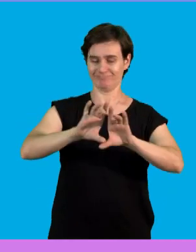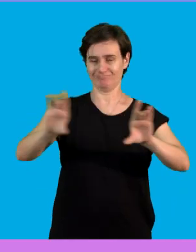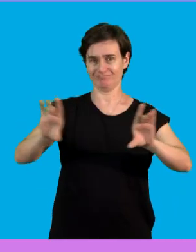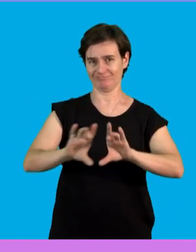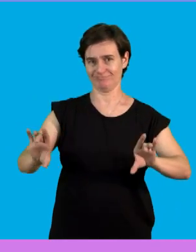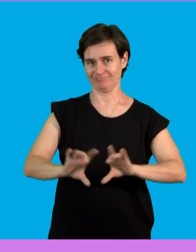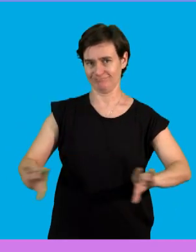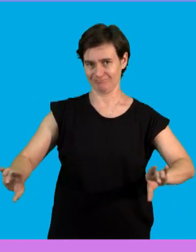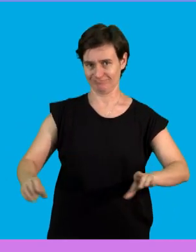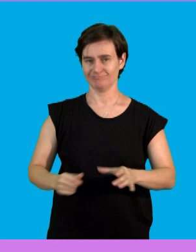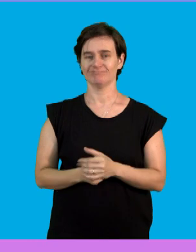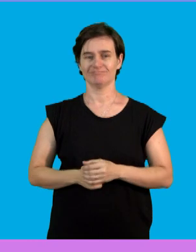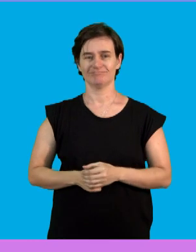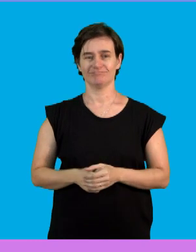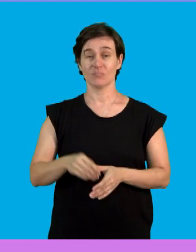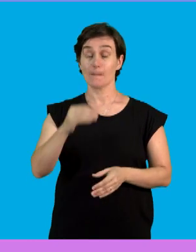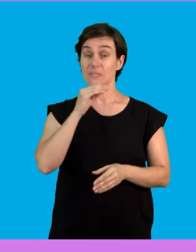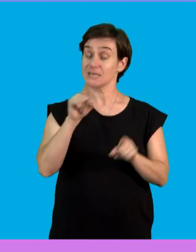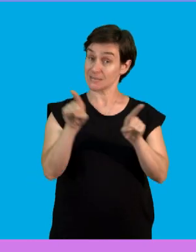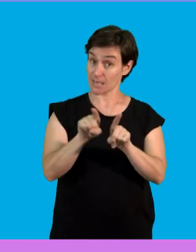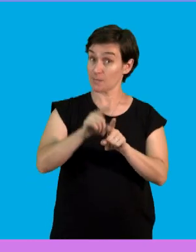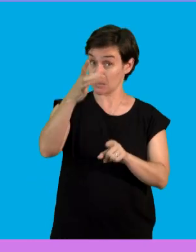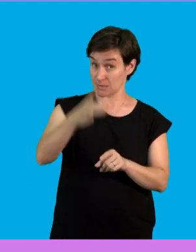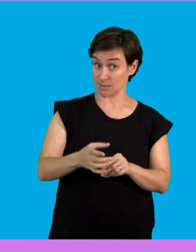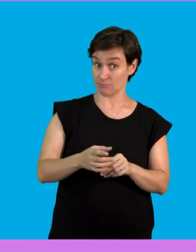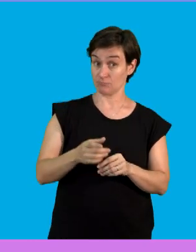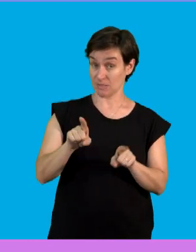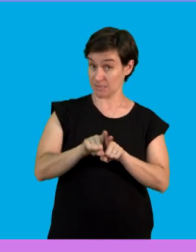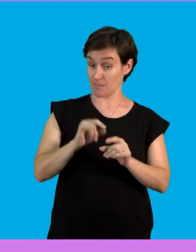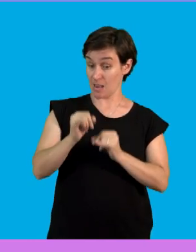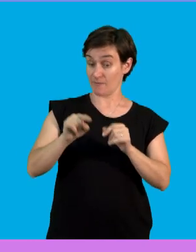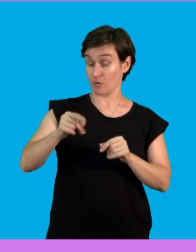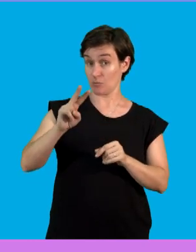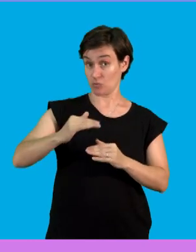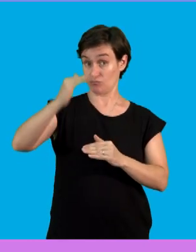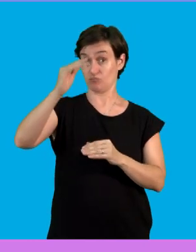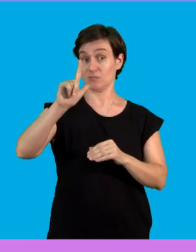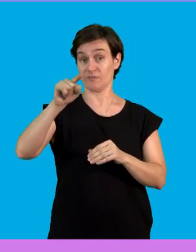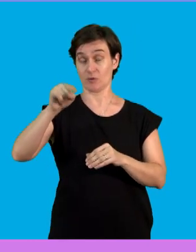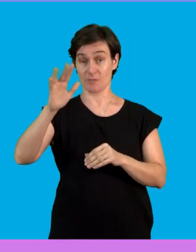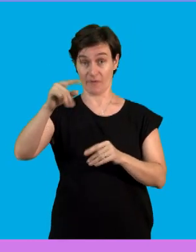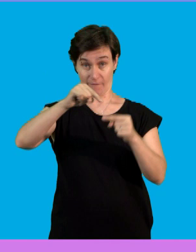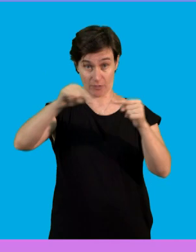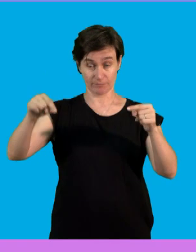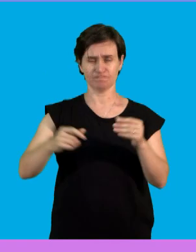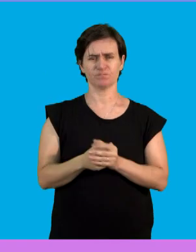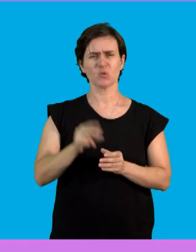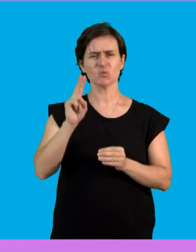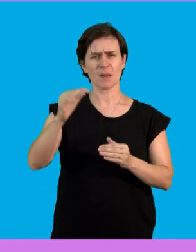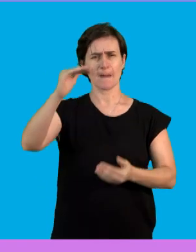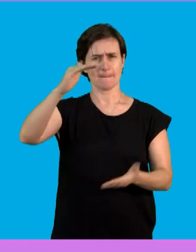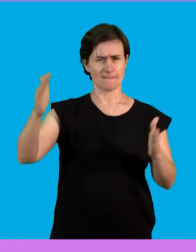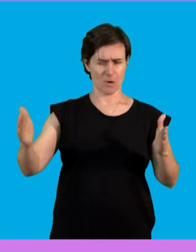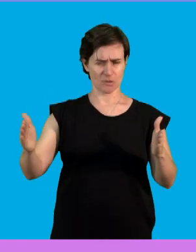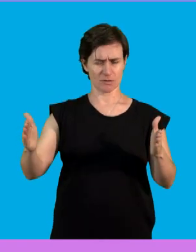still using the same tin. Now you can see that the box is